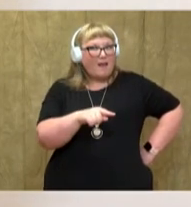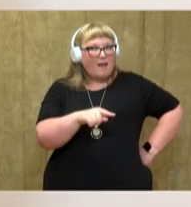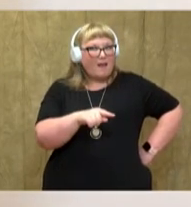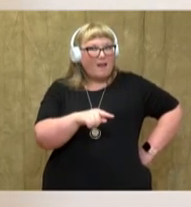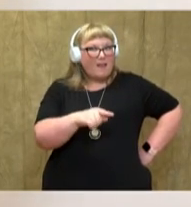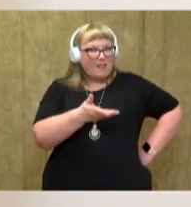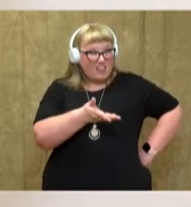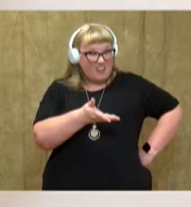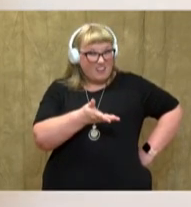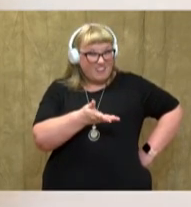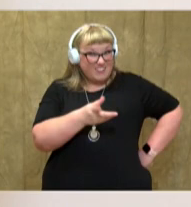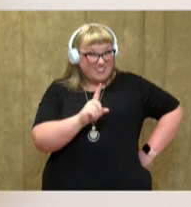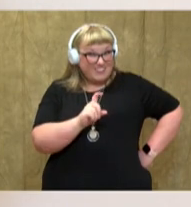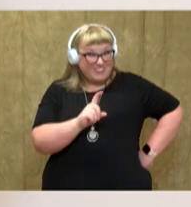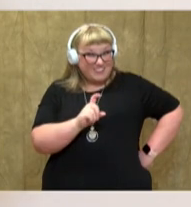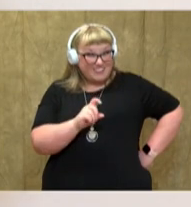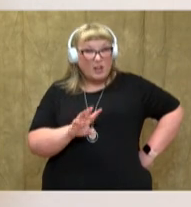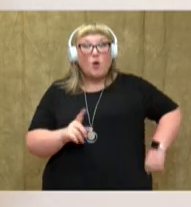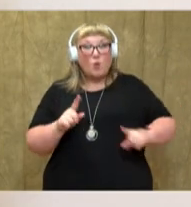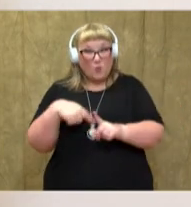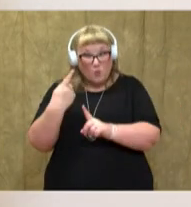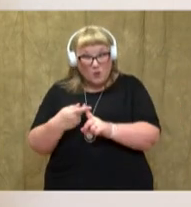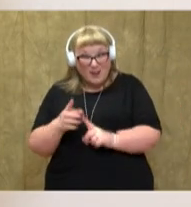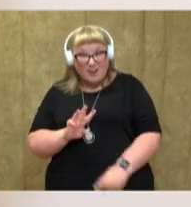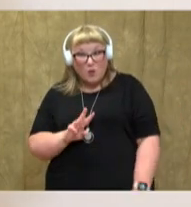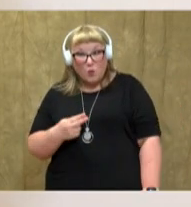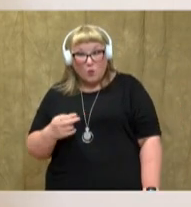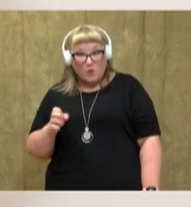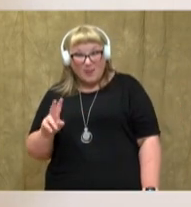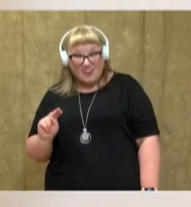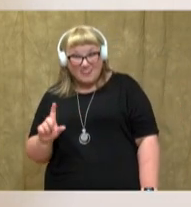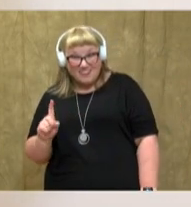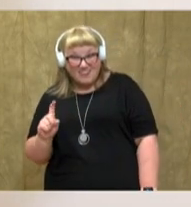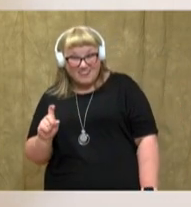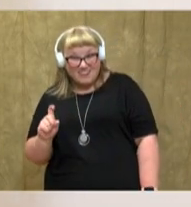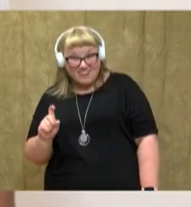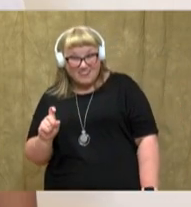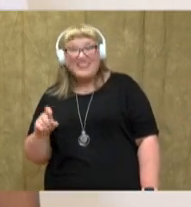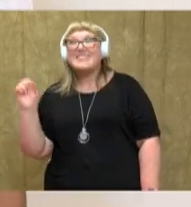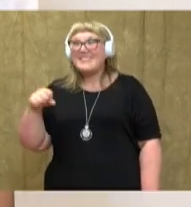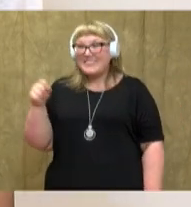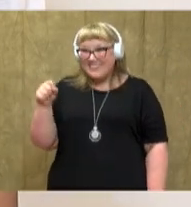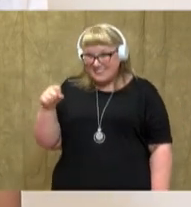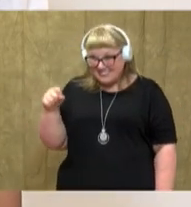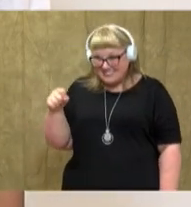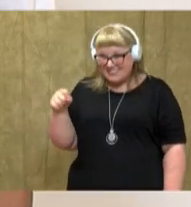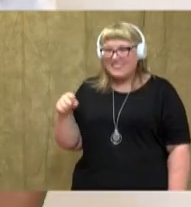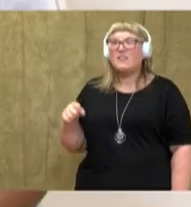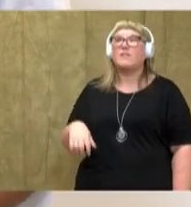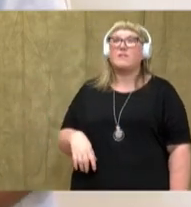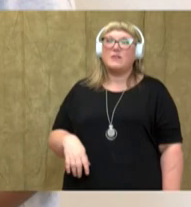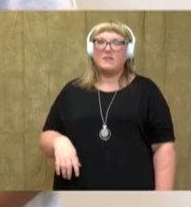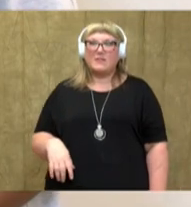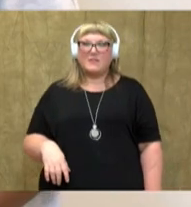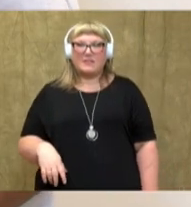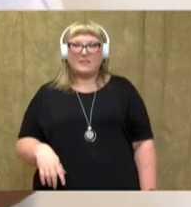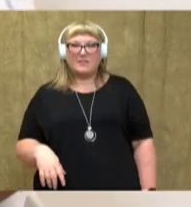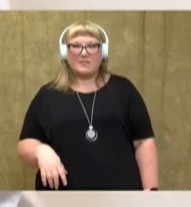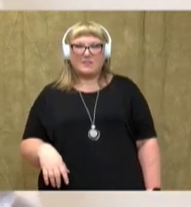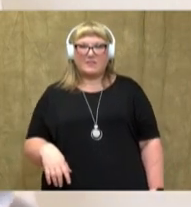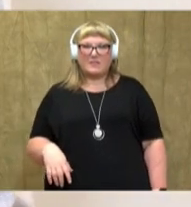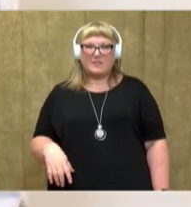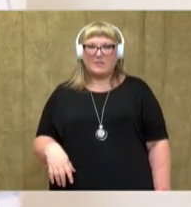What about here? When. When. Absolutely, friends.